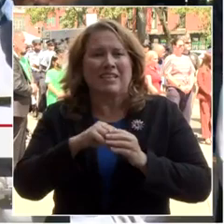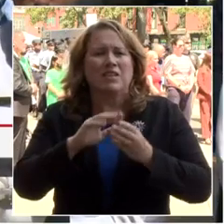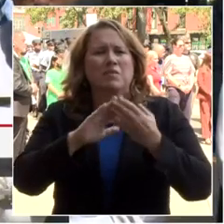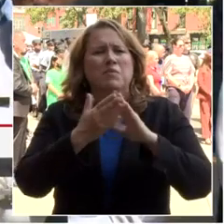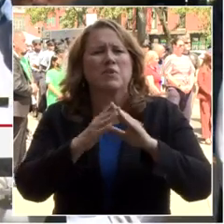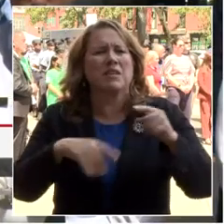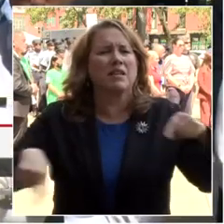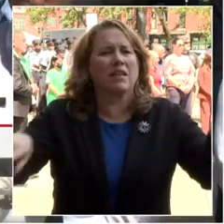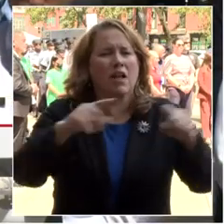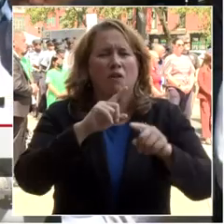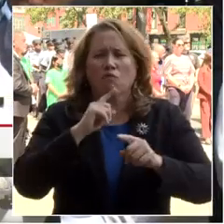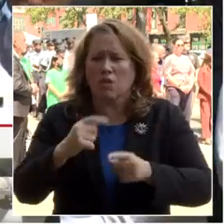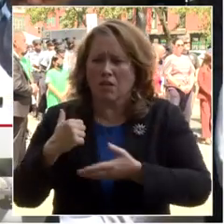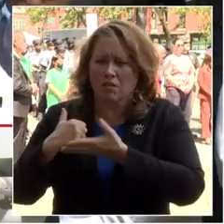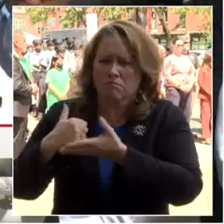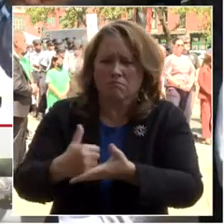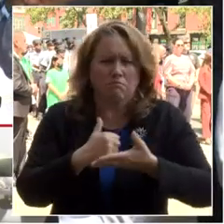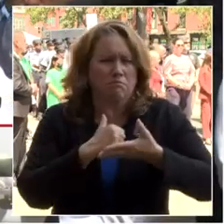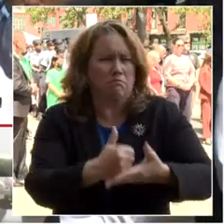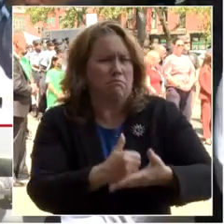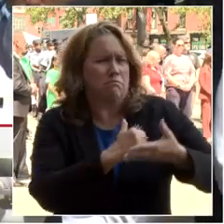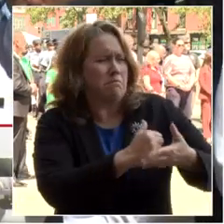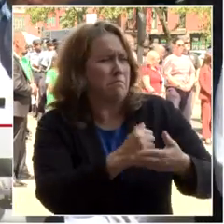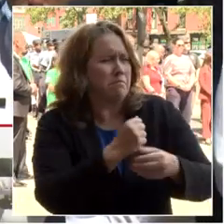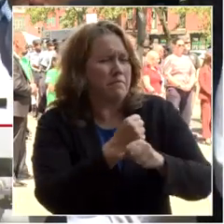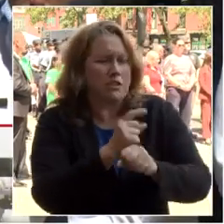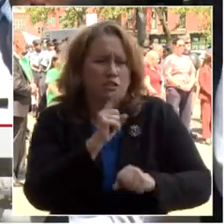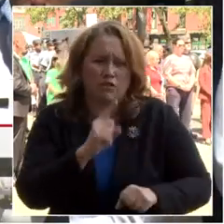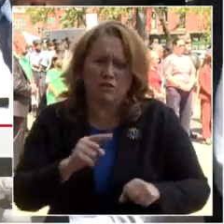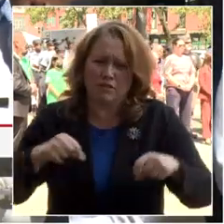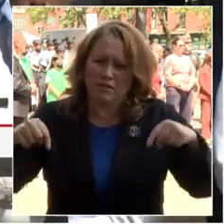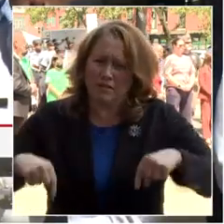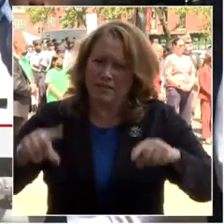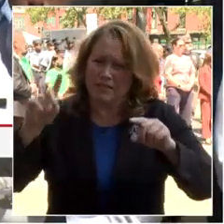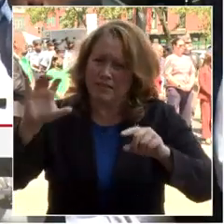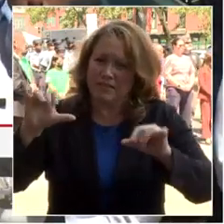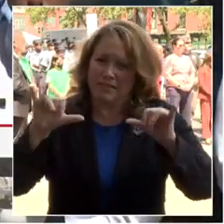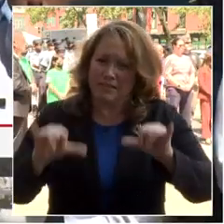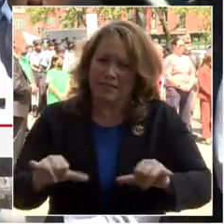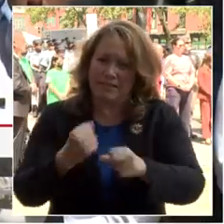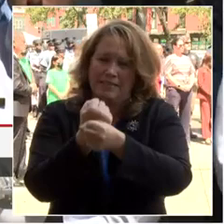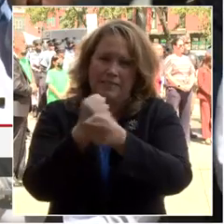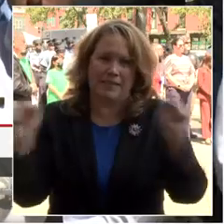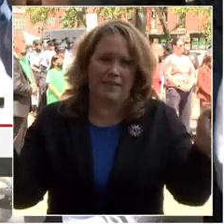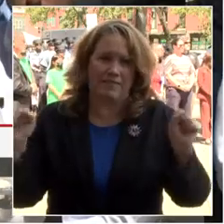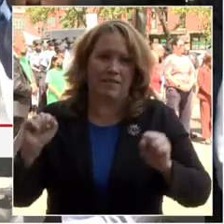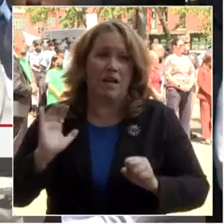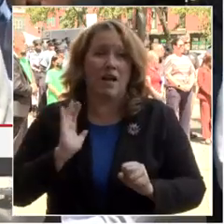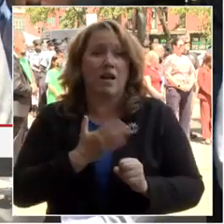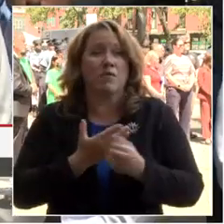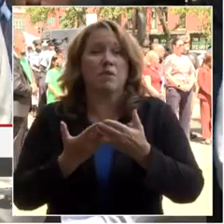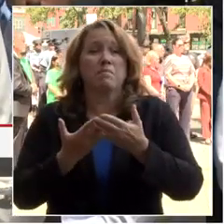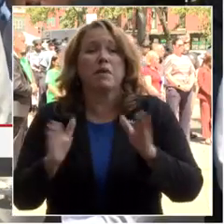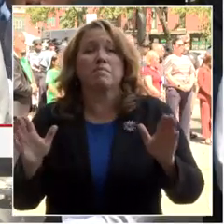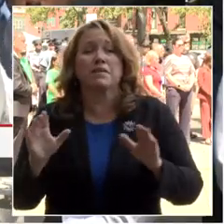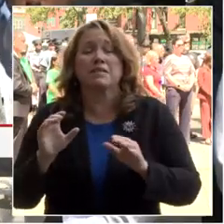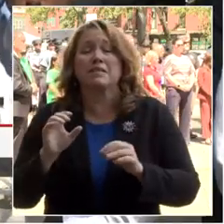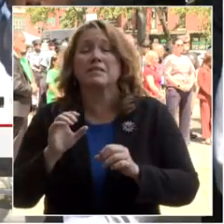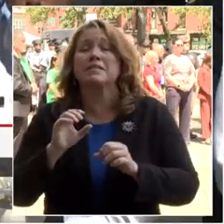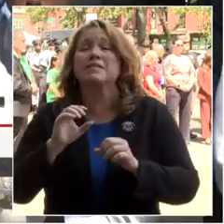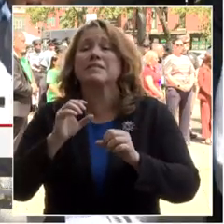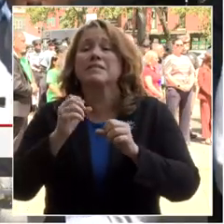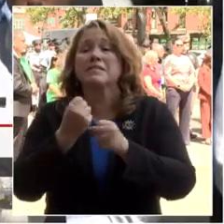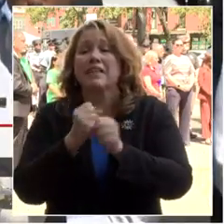helping to make sure we have a safe July 4th. And our public safety GO teams will be